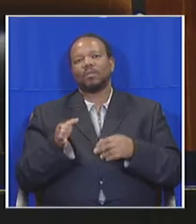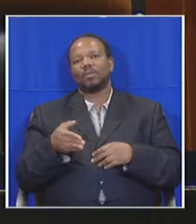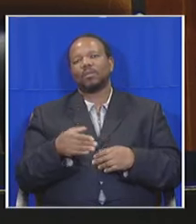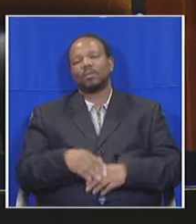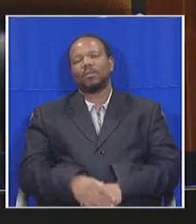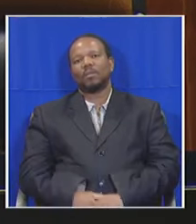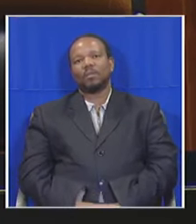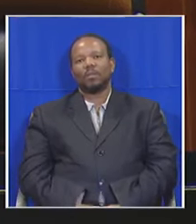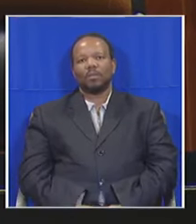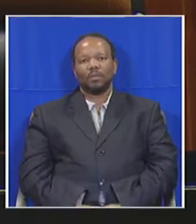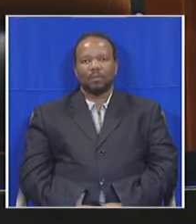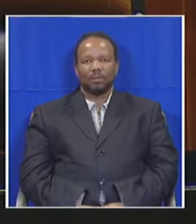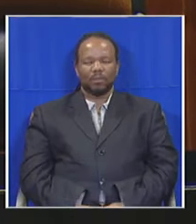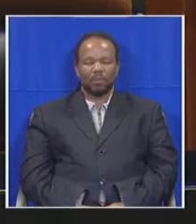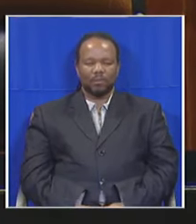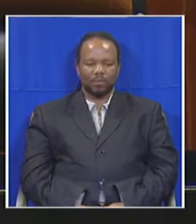ANC?